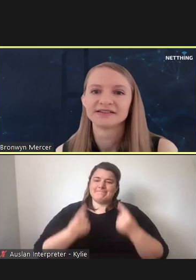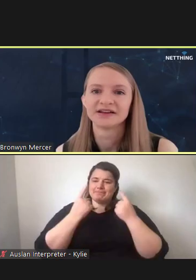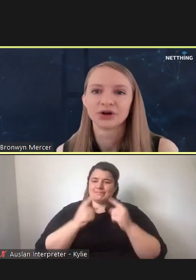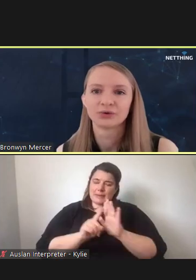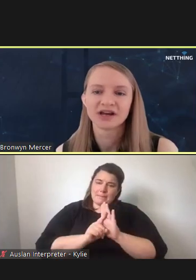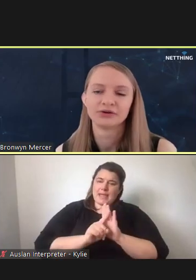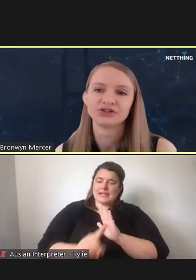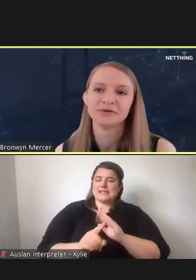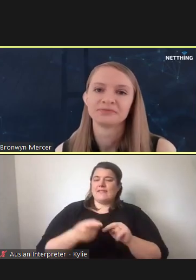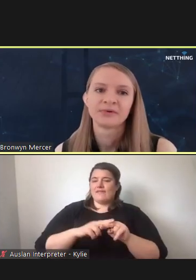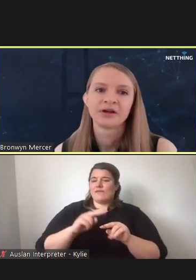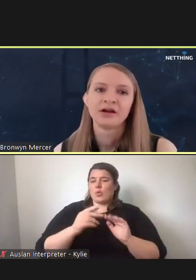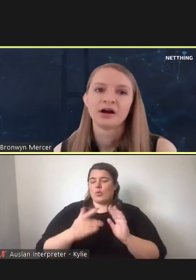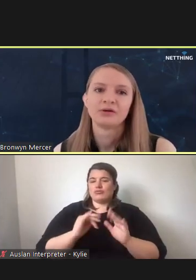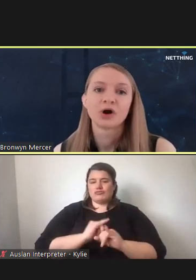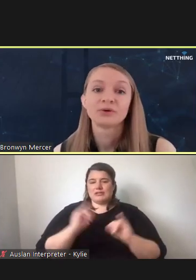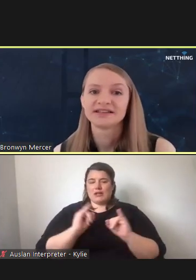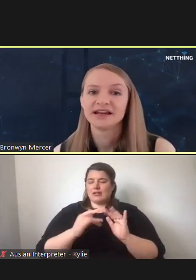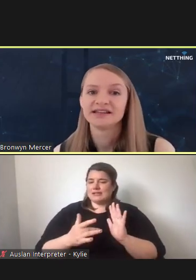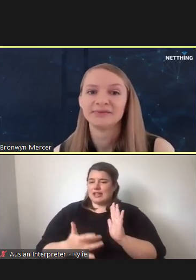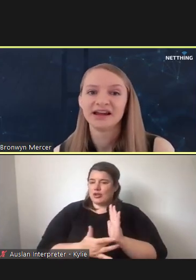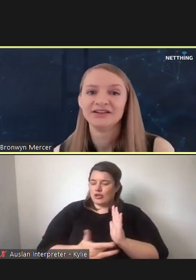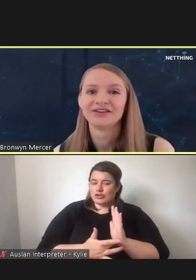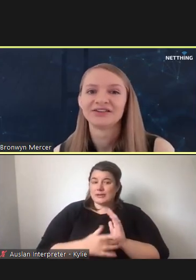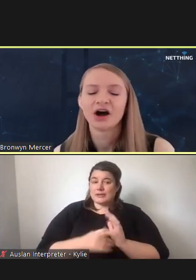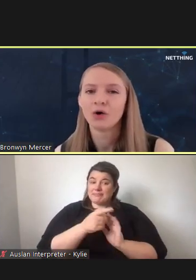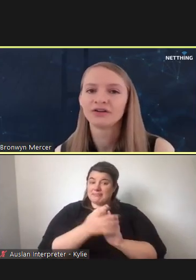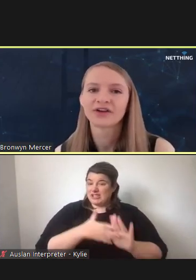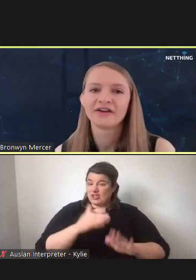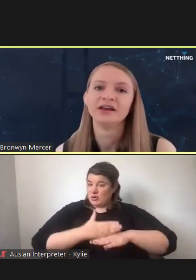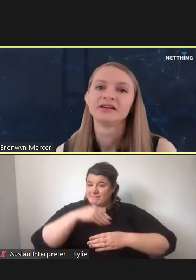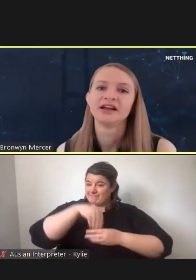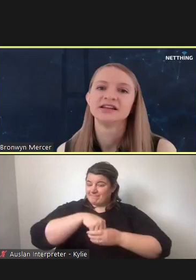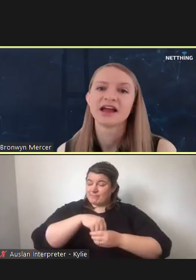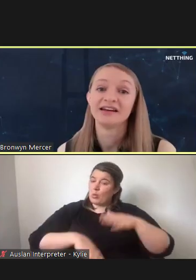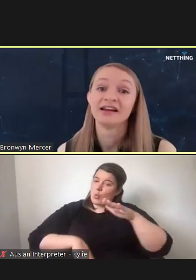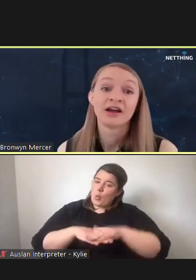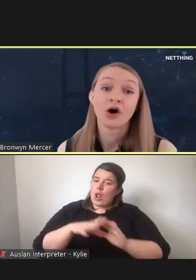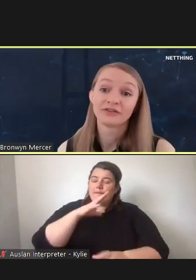Cyber Affairs and Critical Technology, a role which sees him lead a whole of government